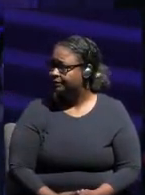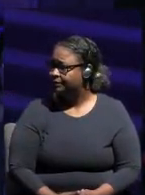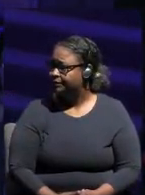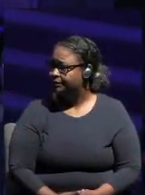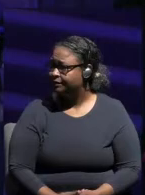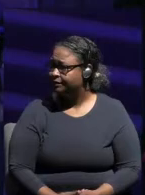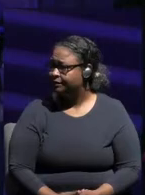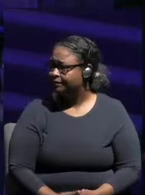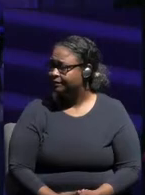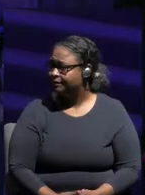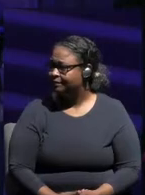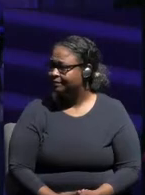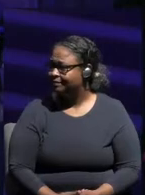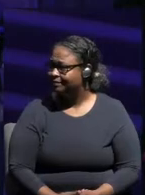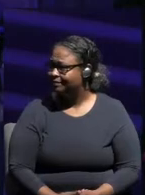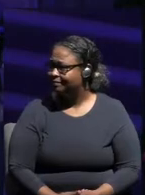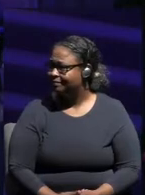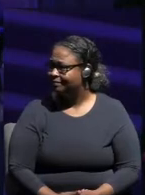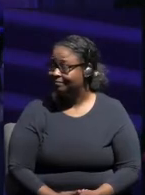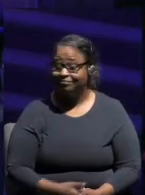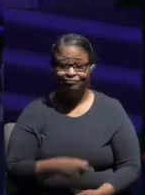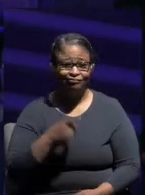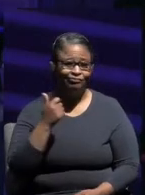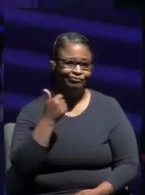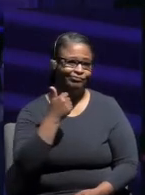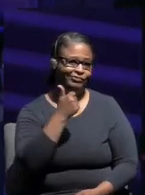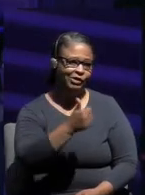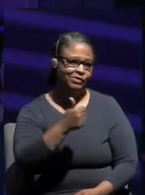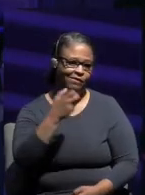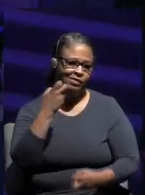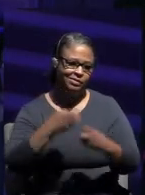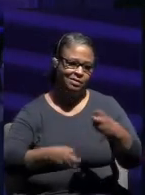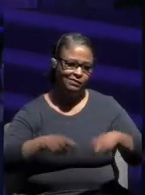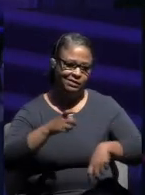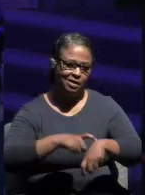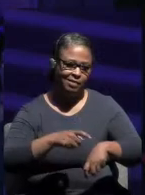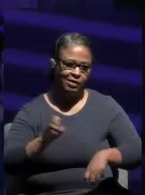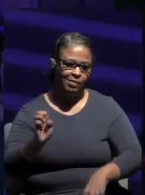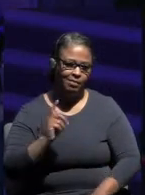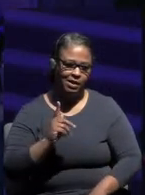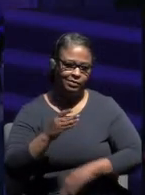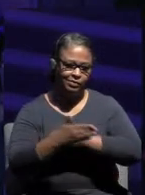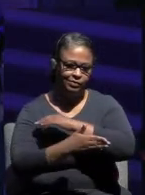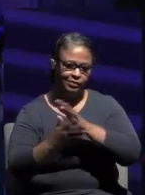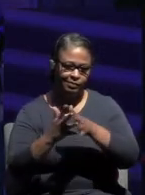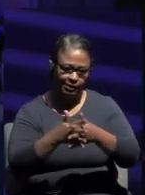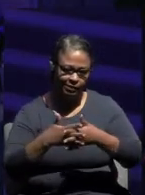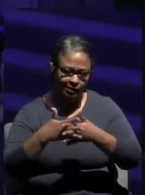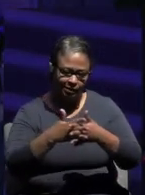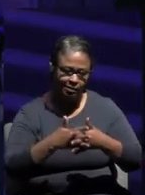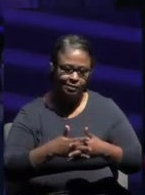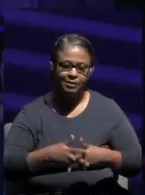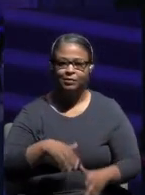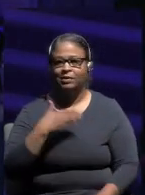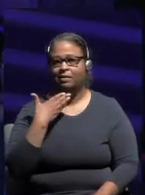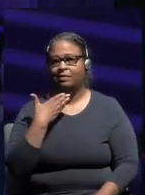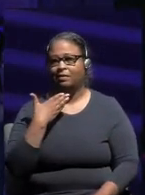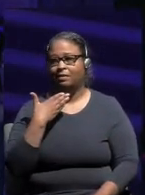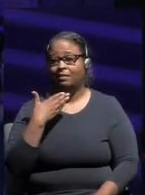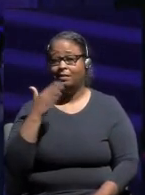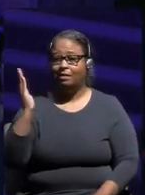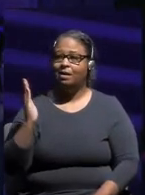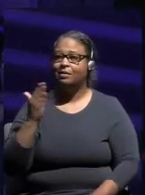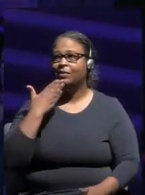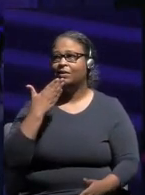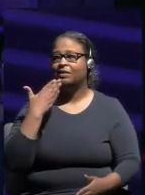Amen. She had a tough time getting back to the States, but we're thanking God for His care and provision and